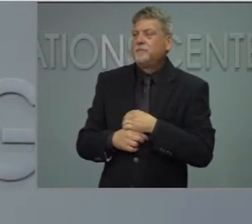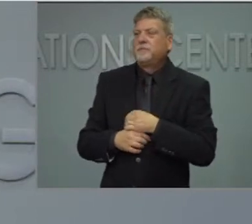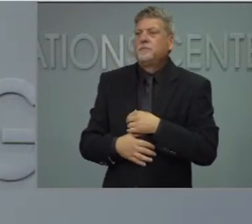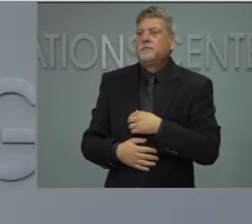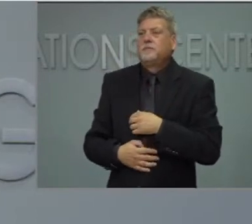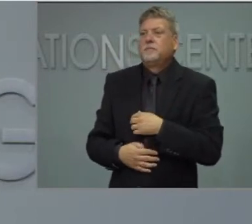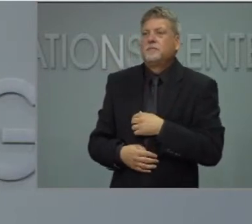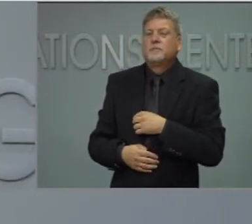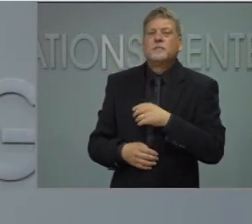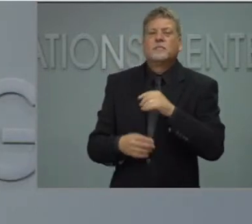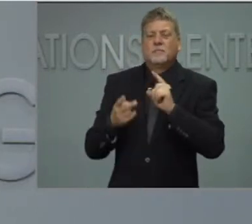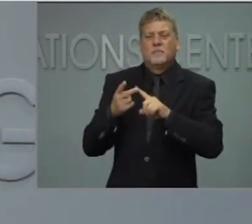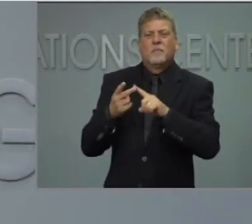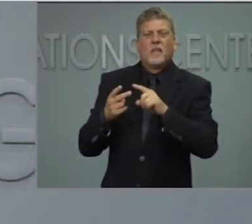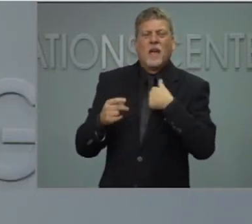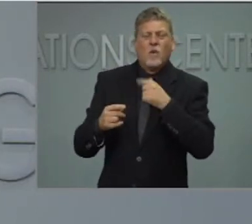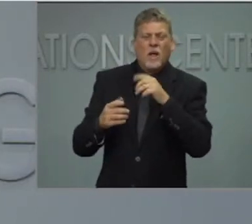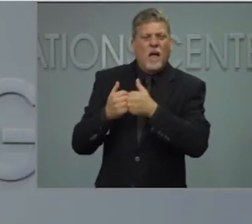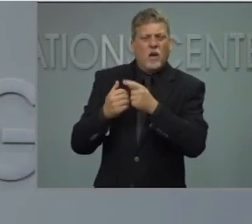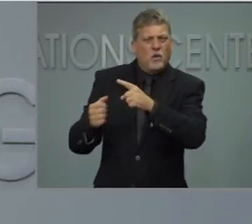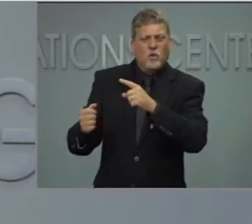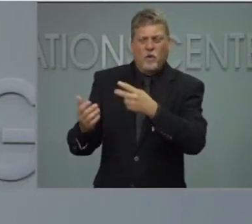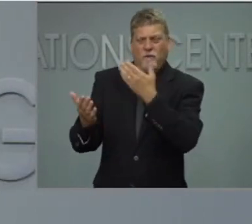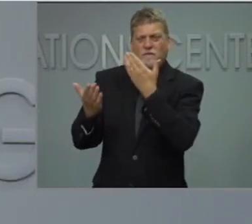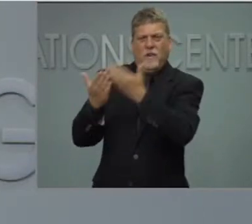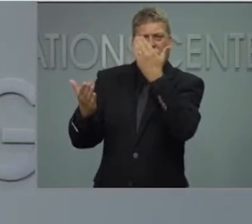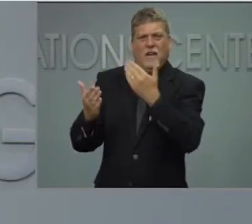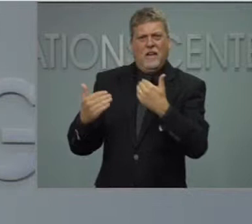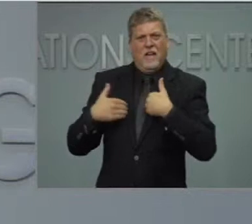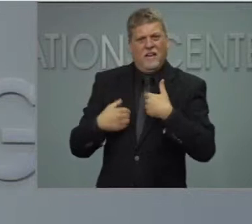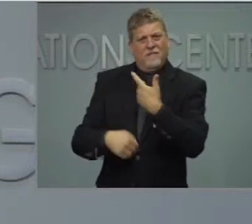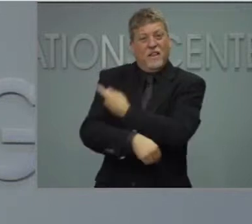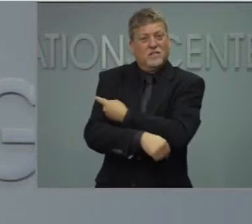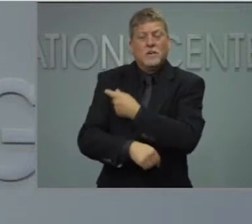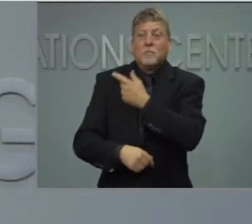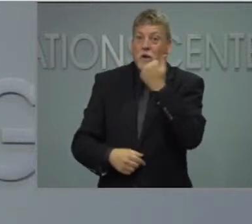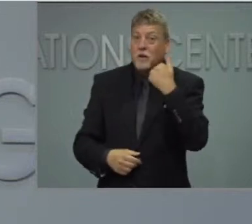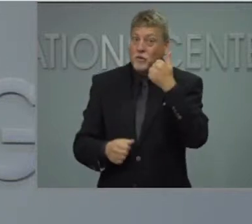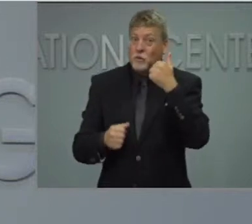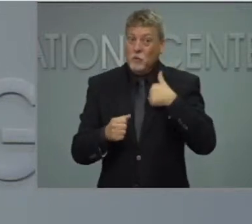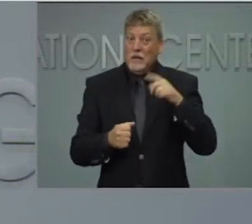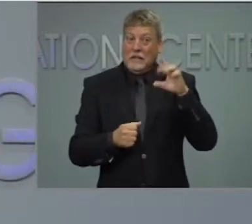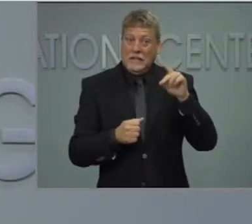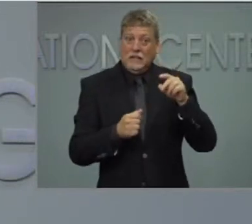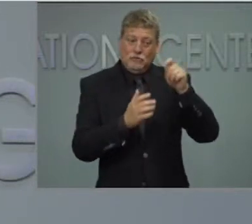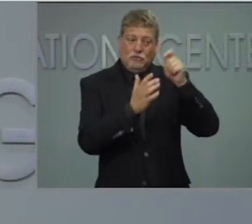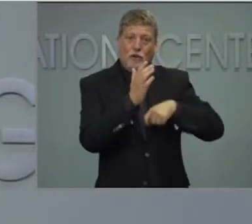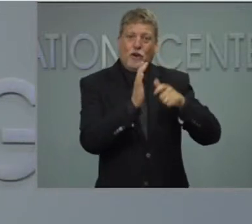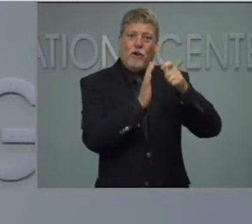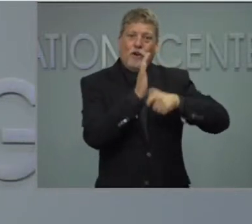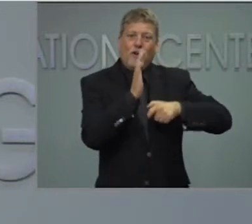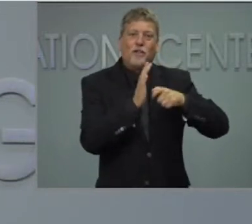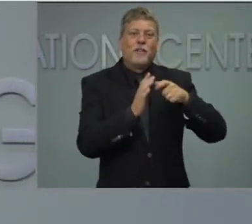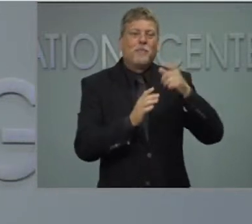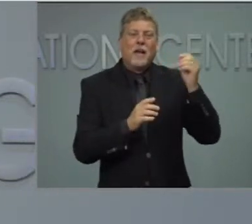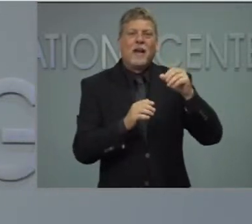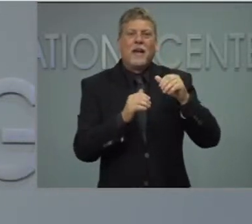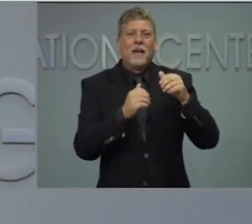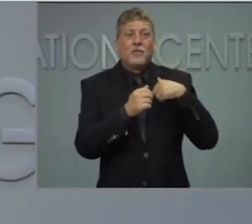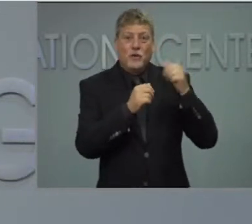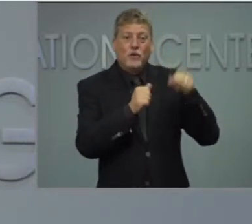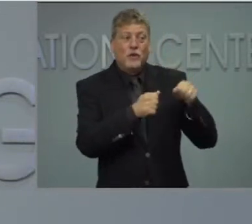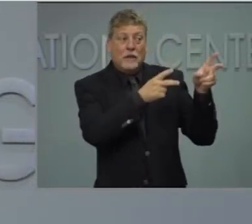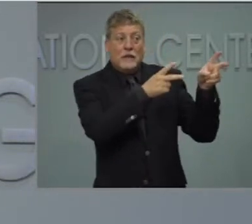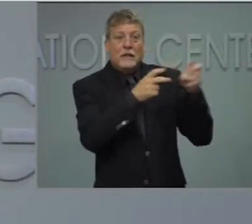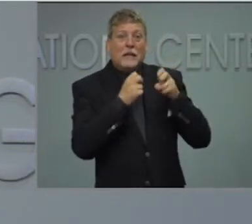about verification of vaccination. We did a story about how to get your verification off of the state website.